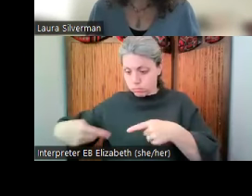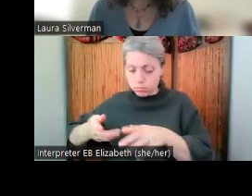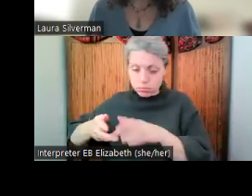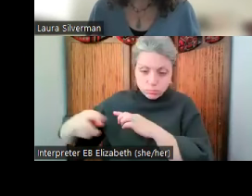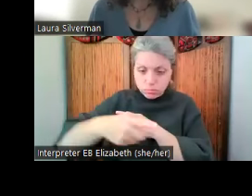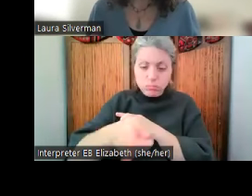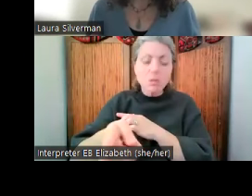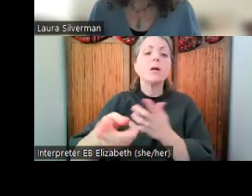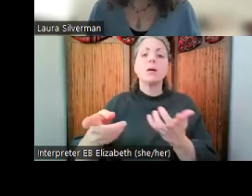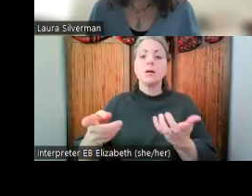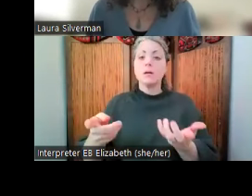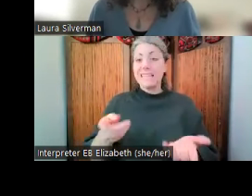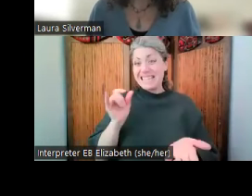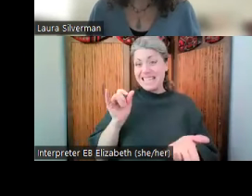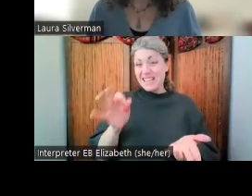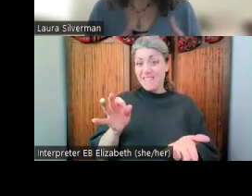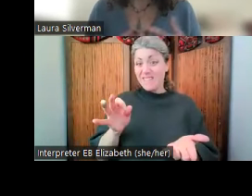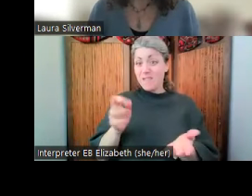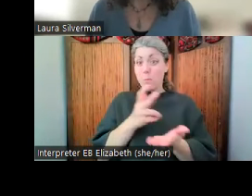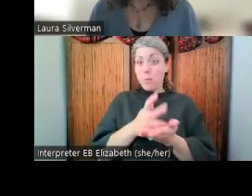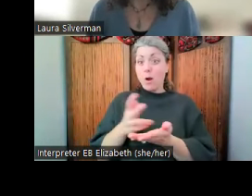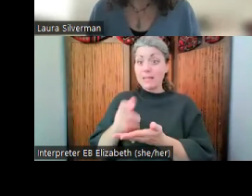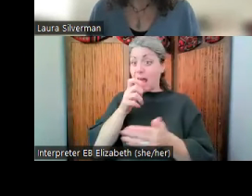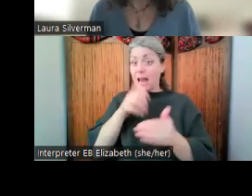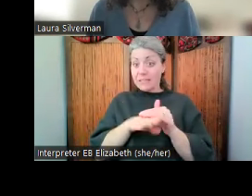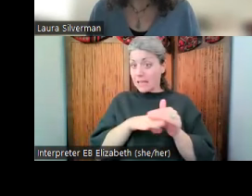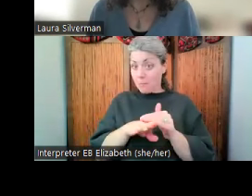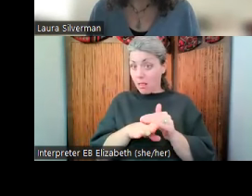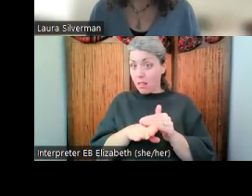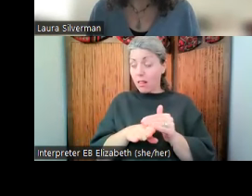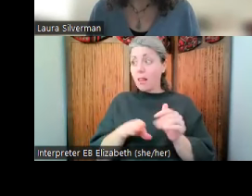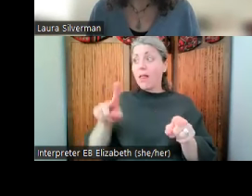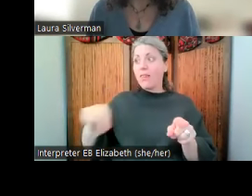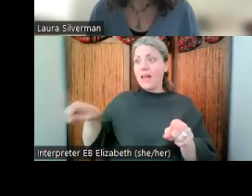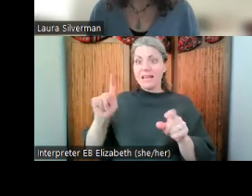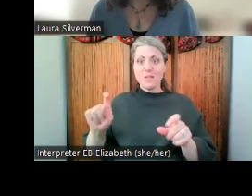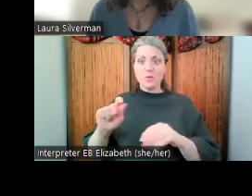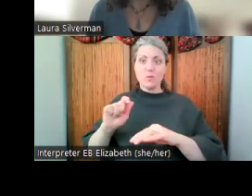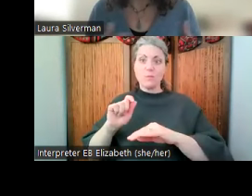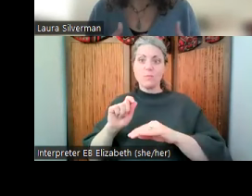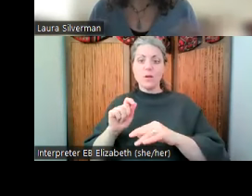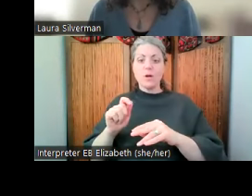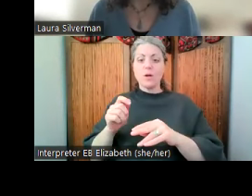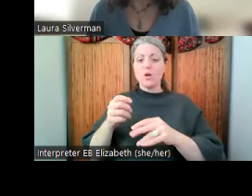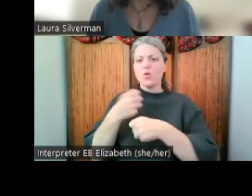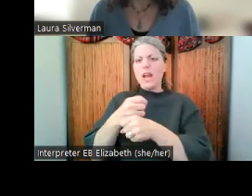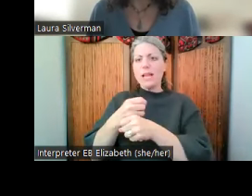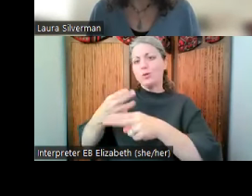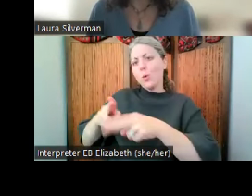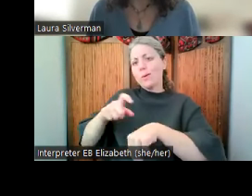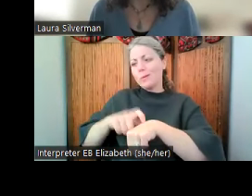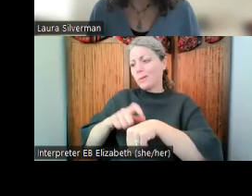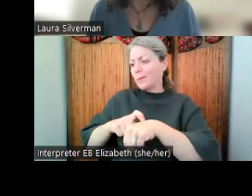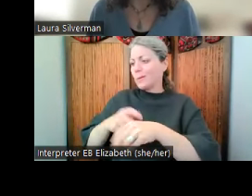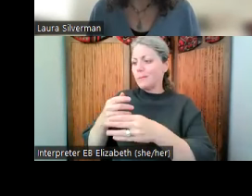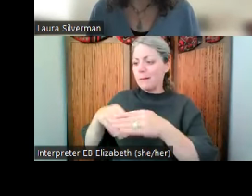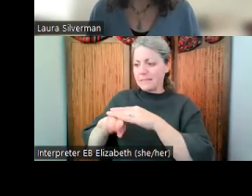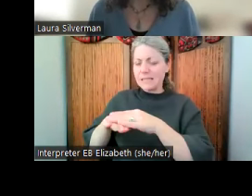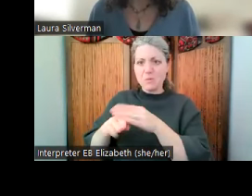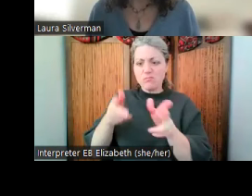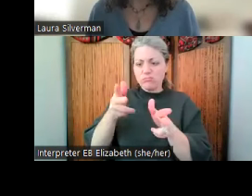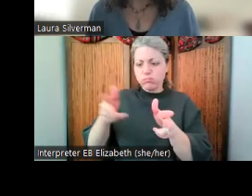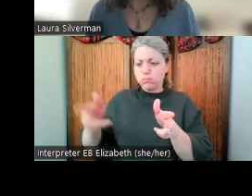accessible parking spaces, they need to be able to create them with appropriate signage and also blocking off enough spaces so